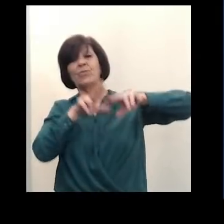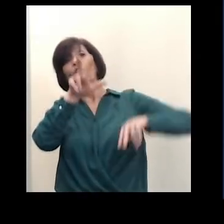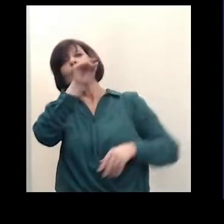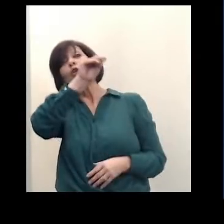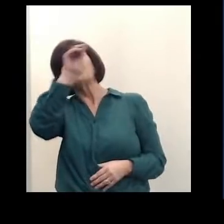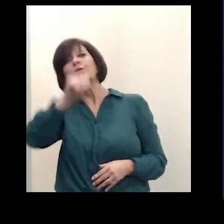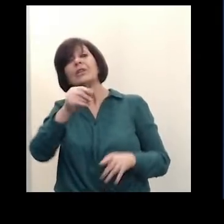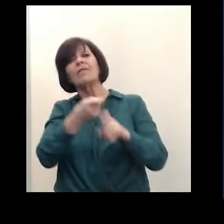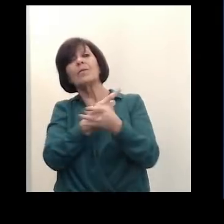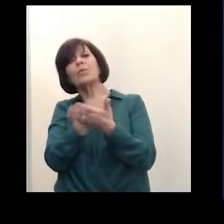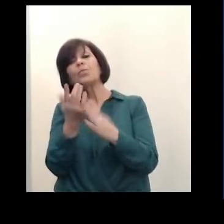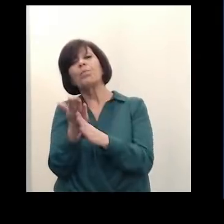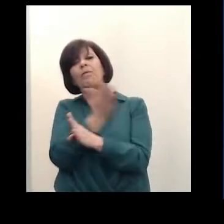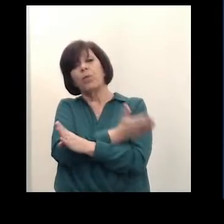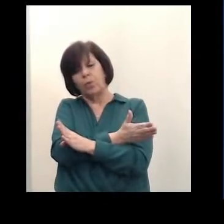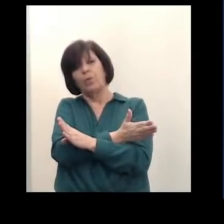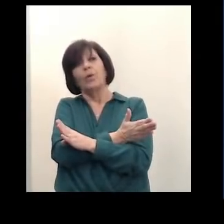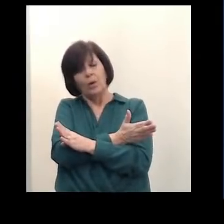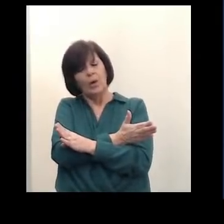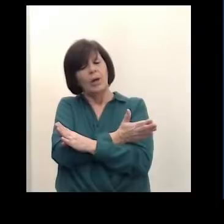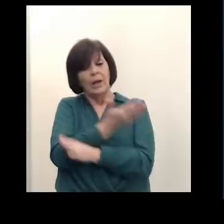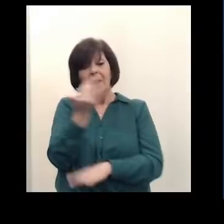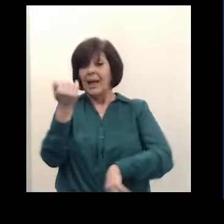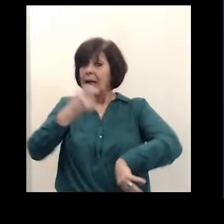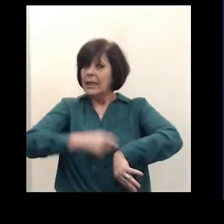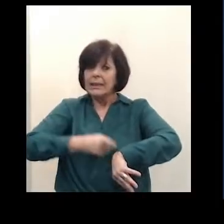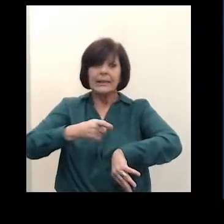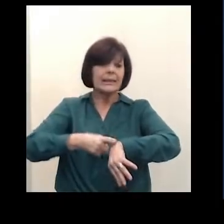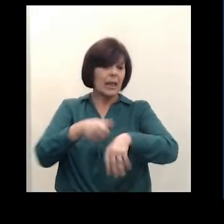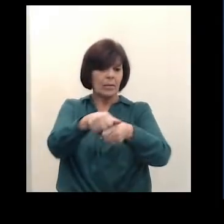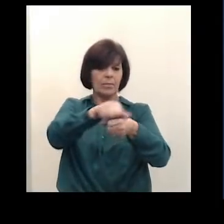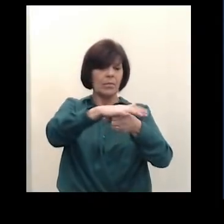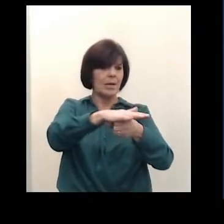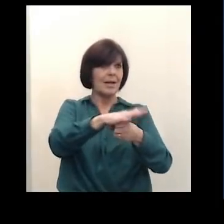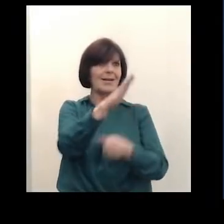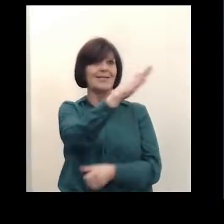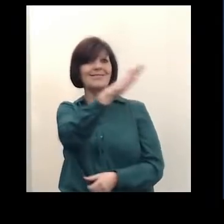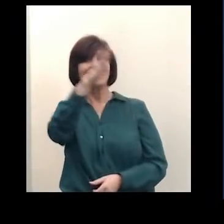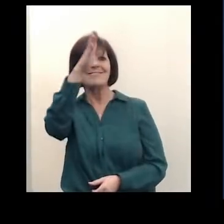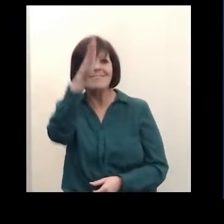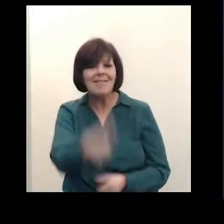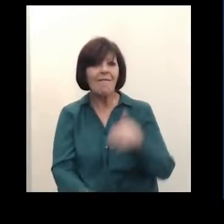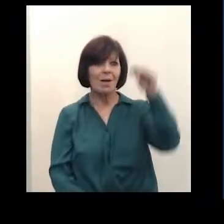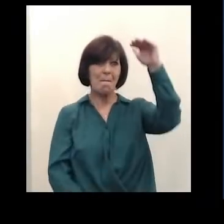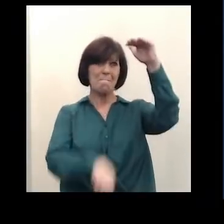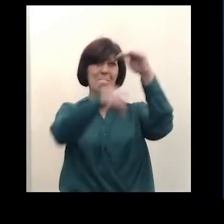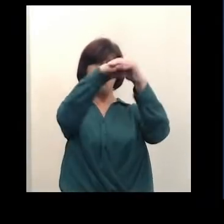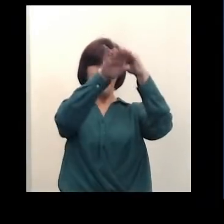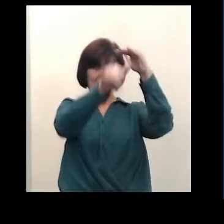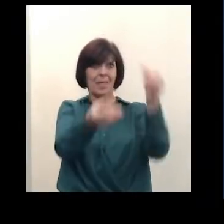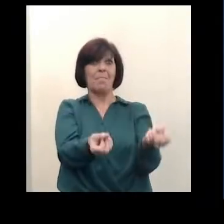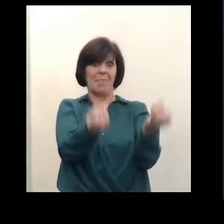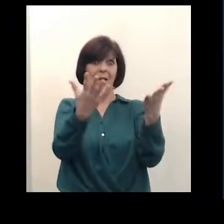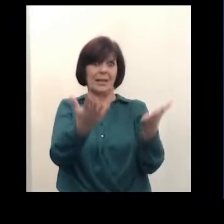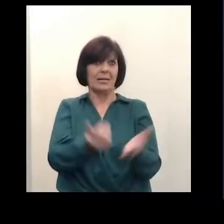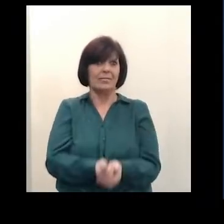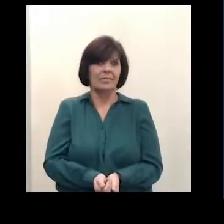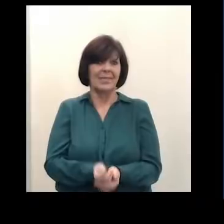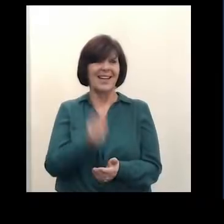week. So at any time during the pandemic, we never had a week with this many cases, and it was an increase of